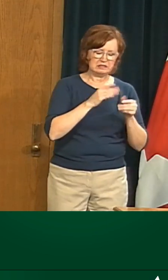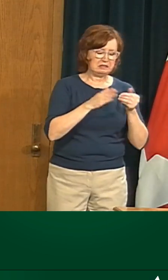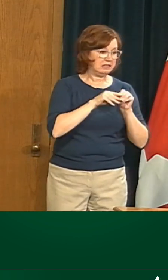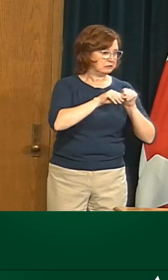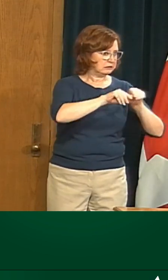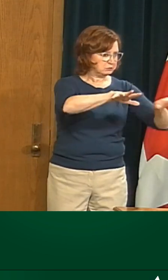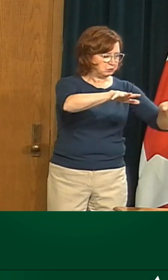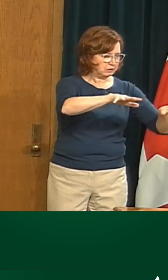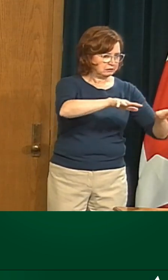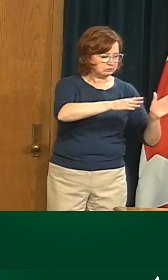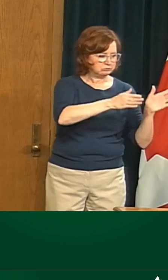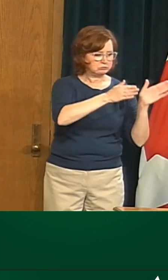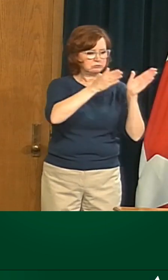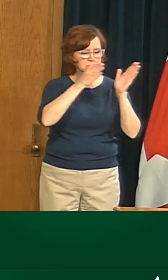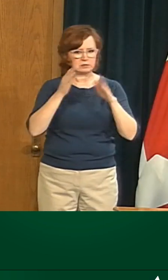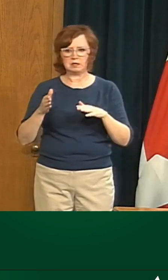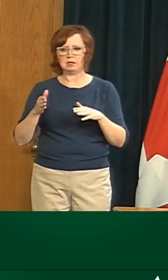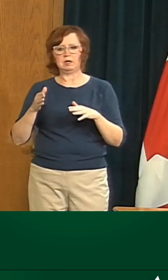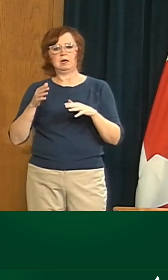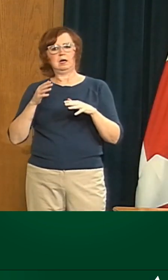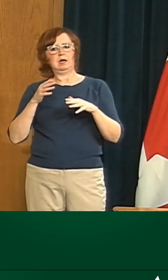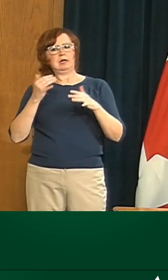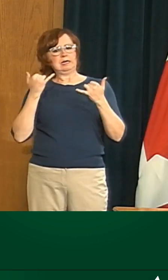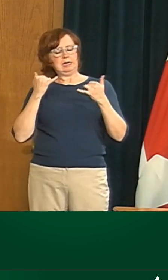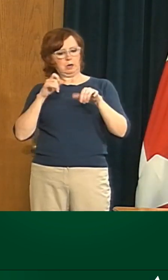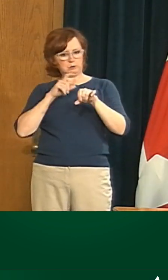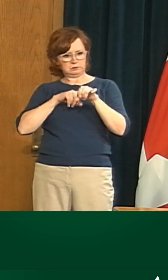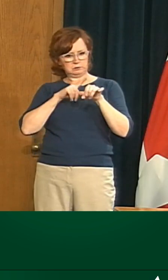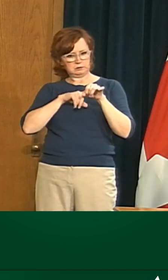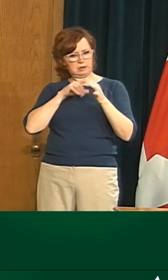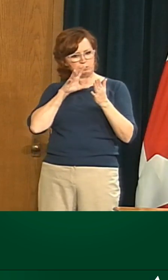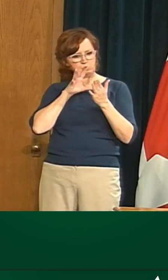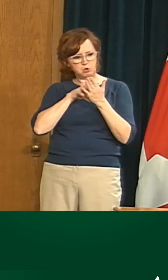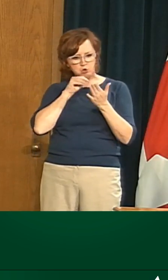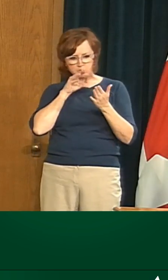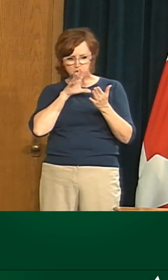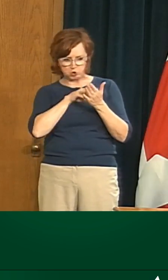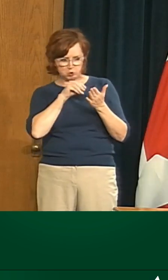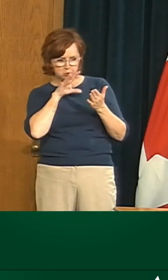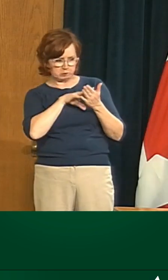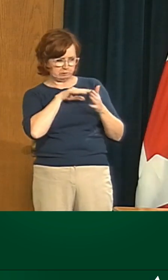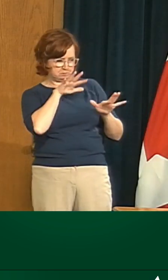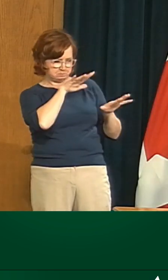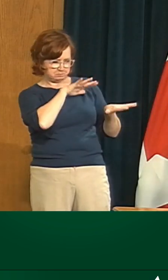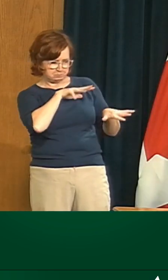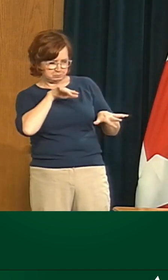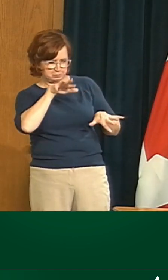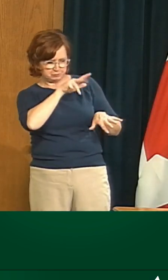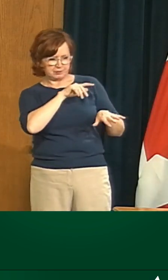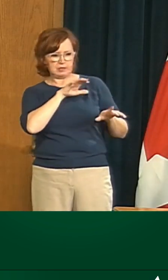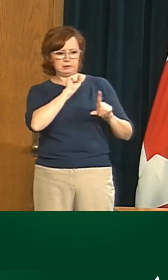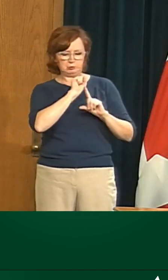from what we see and see what would be the possibilities in the future to maybe allow some